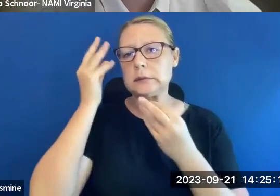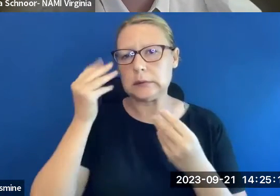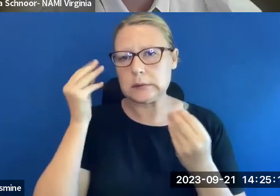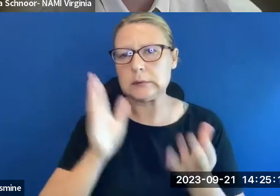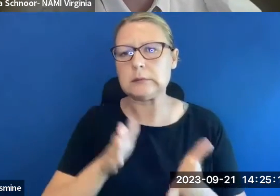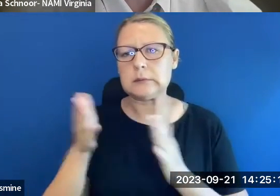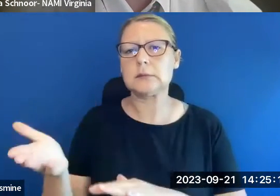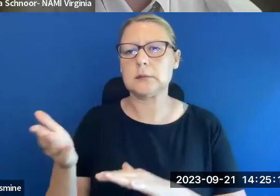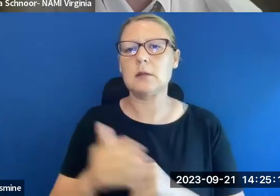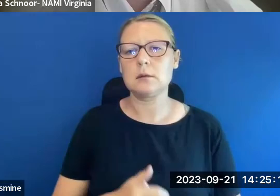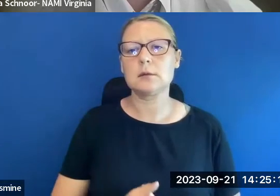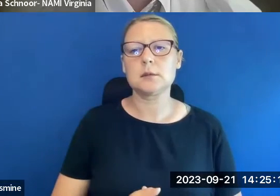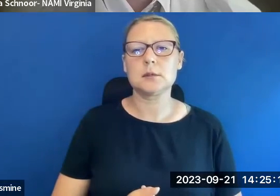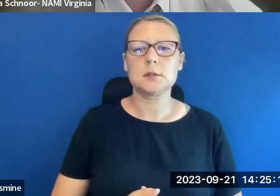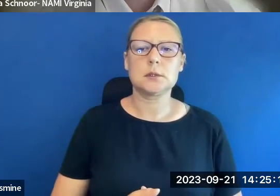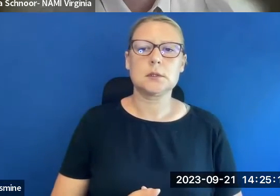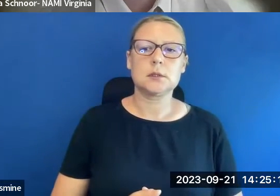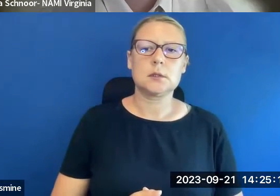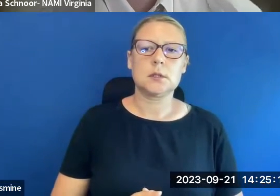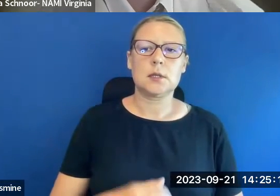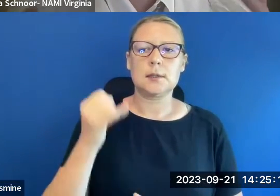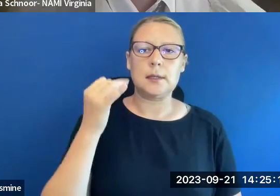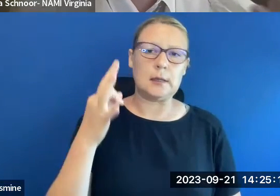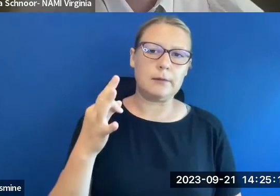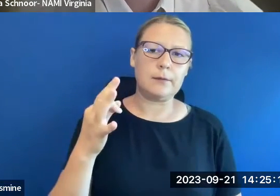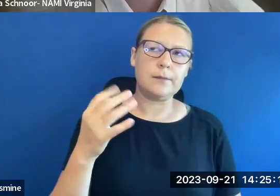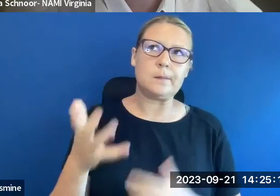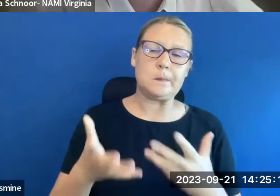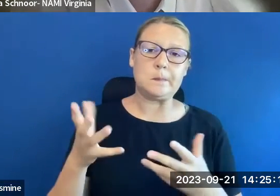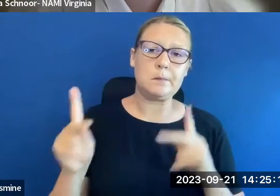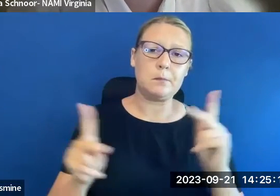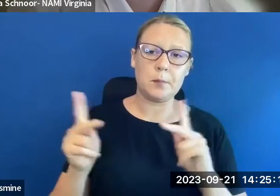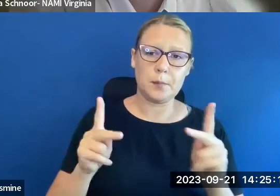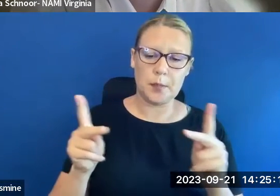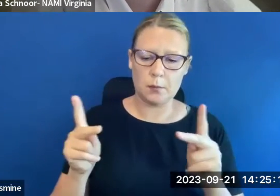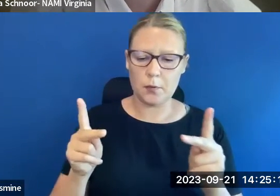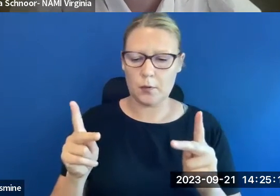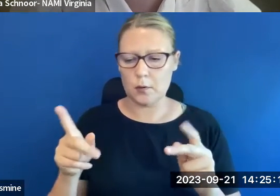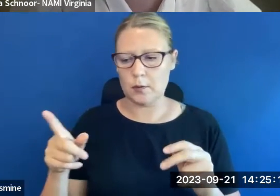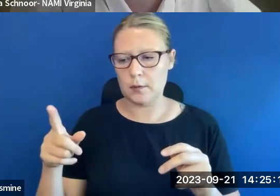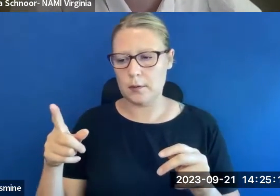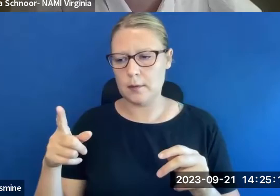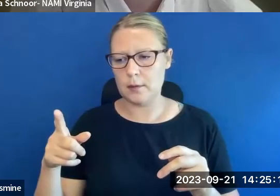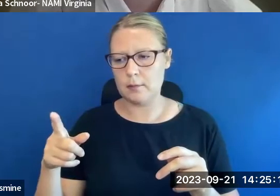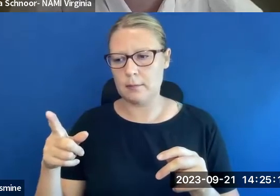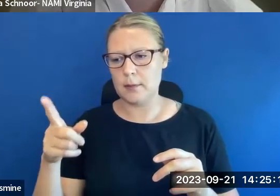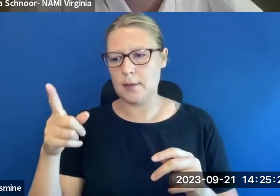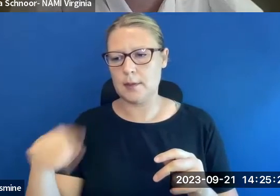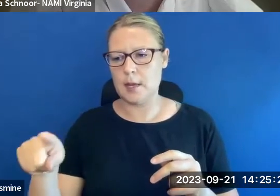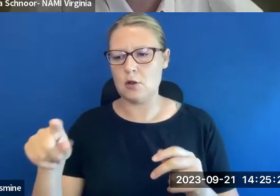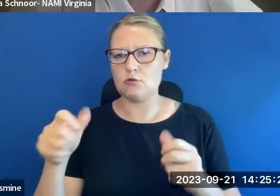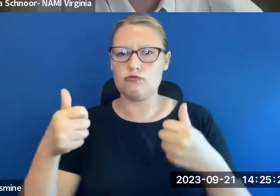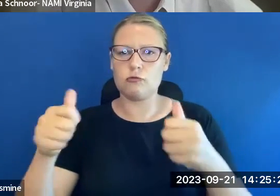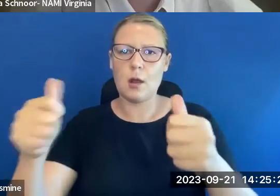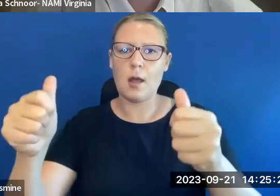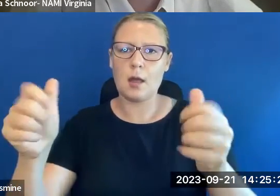well. Because if there are people working to create a world where your existence is not safe and